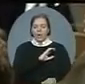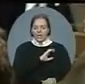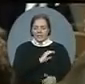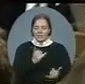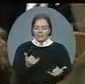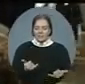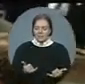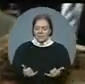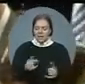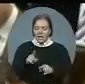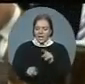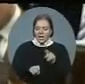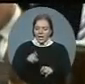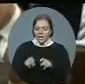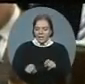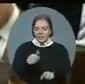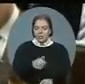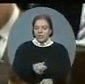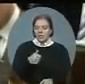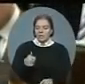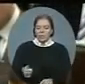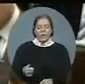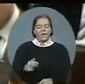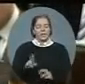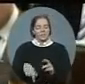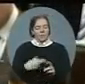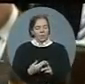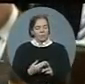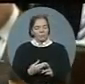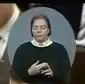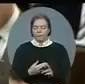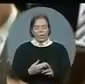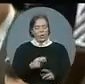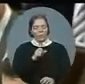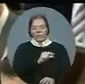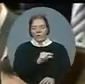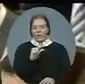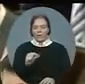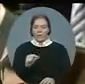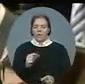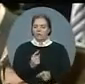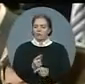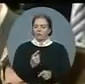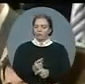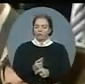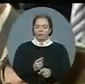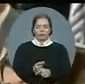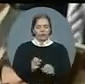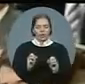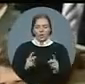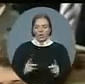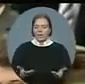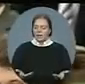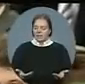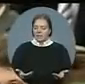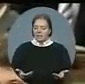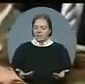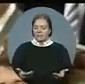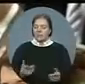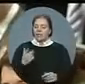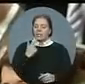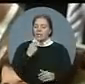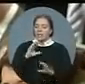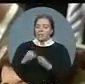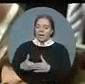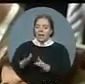ministers are clean. And what do they do? They accuse the police of being involved in cover-ups. Come on. You know, get with it.